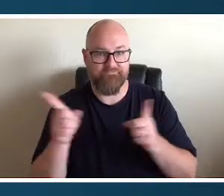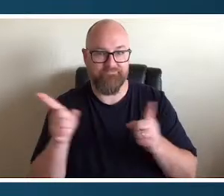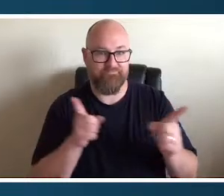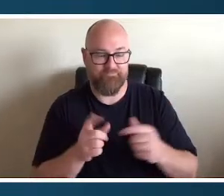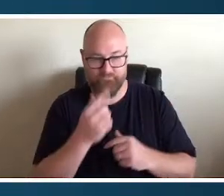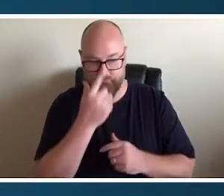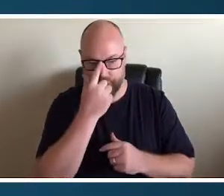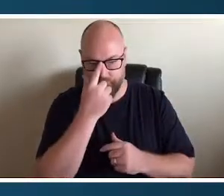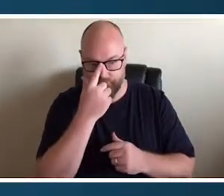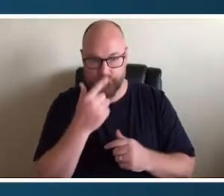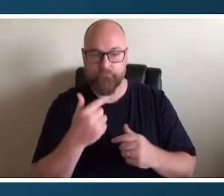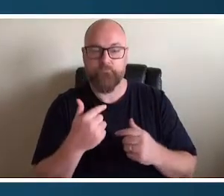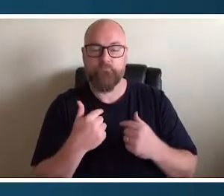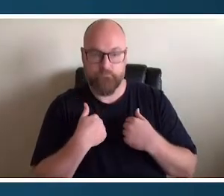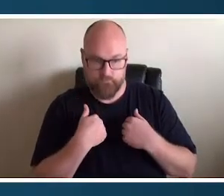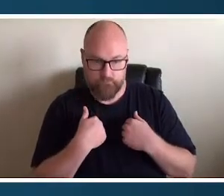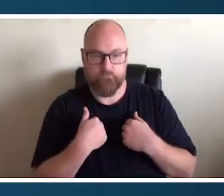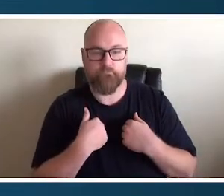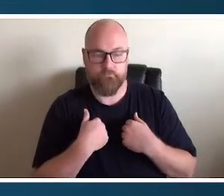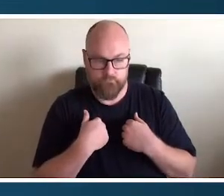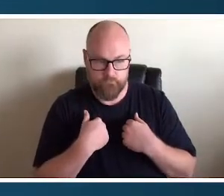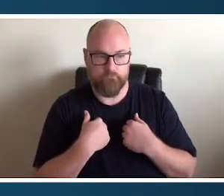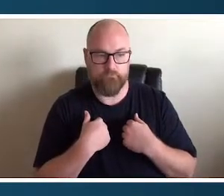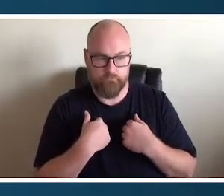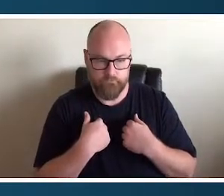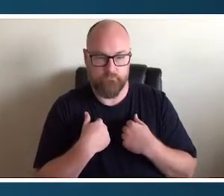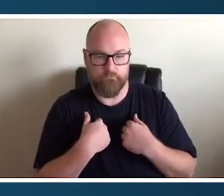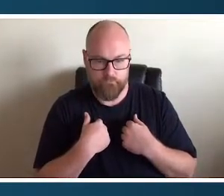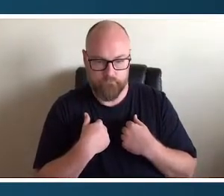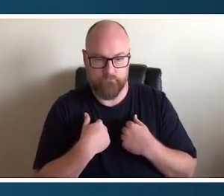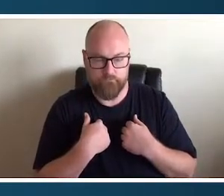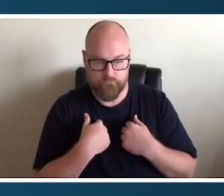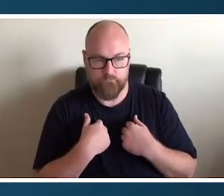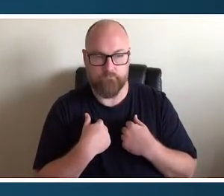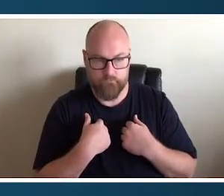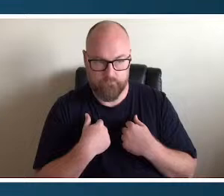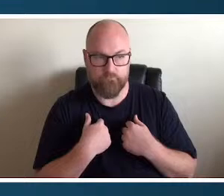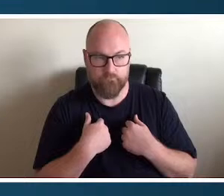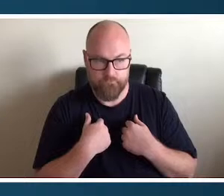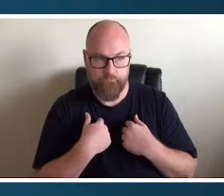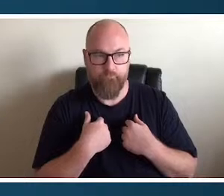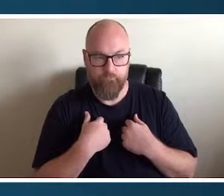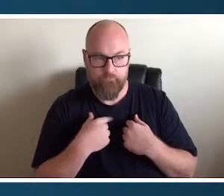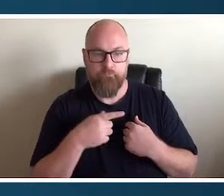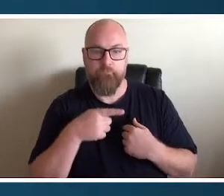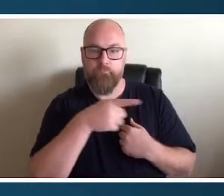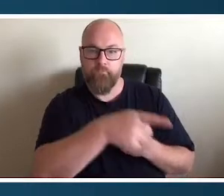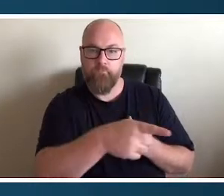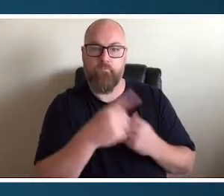I'll go from bottom to up because the memory is still fresh. In terms of